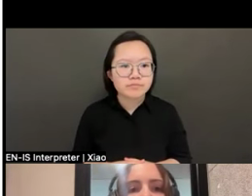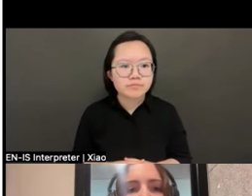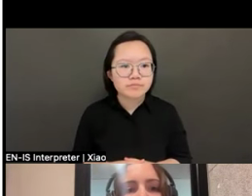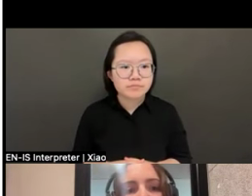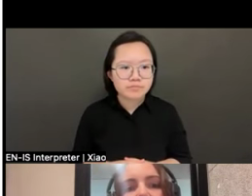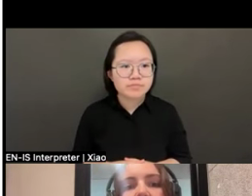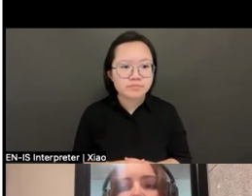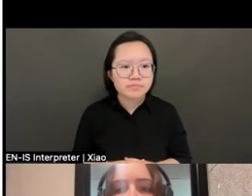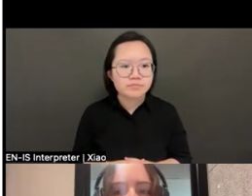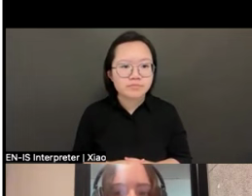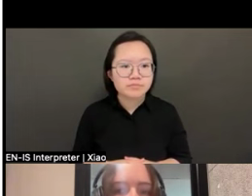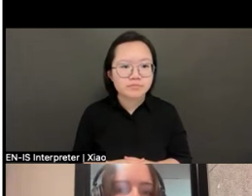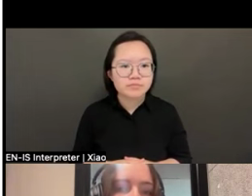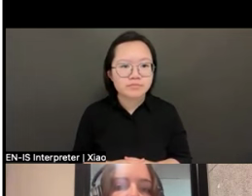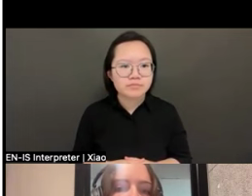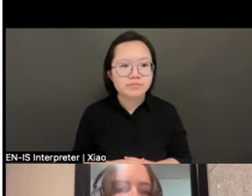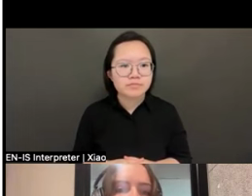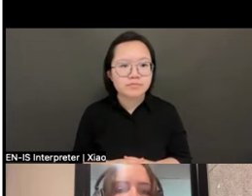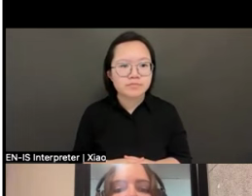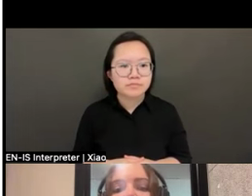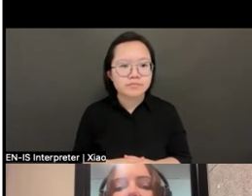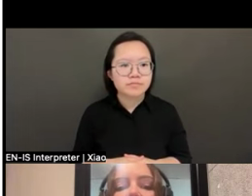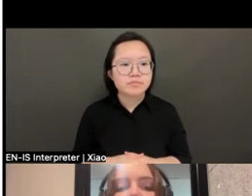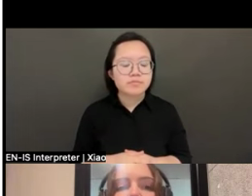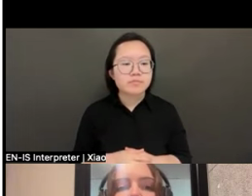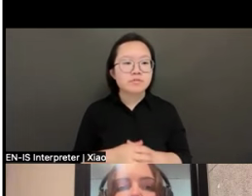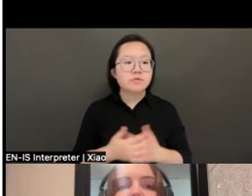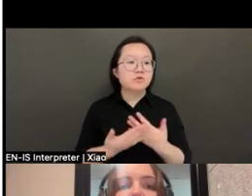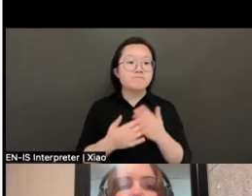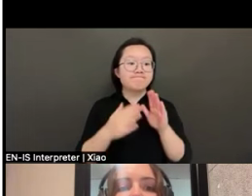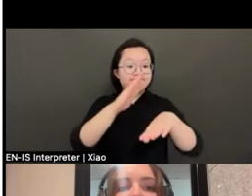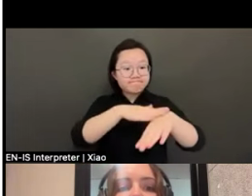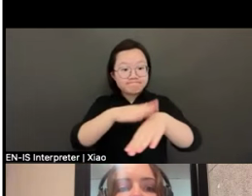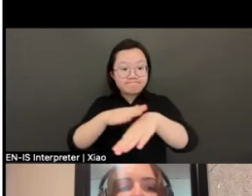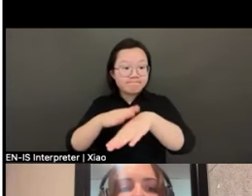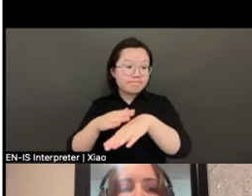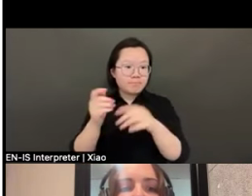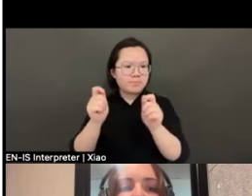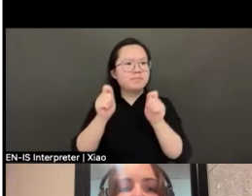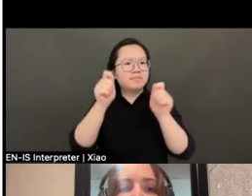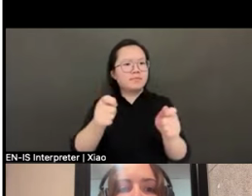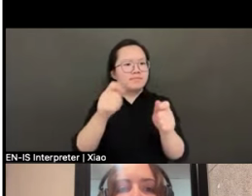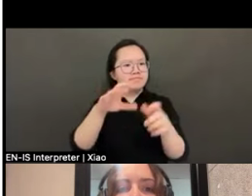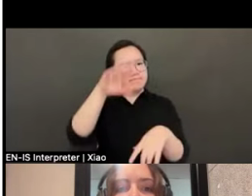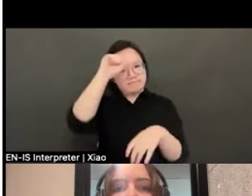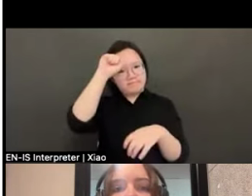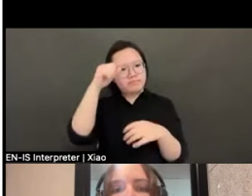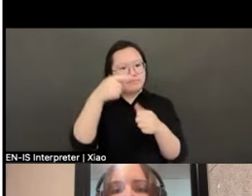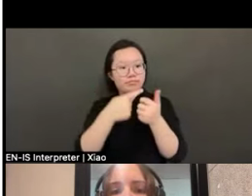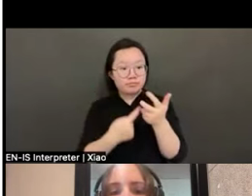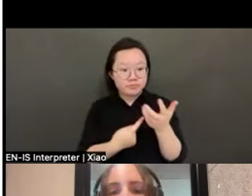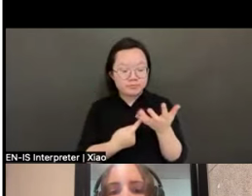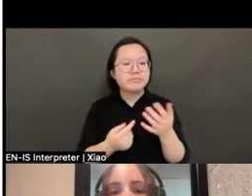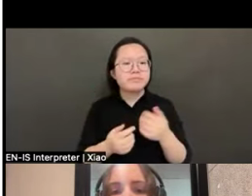So a few points to pay attention to when you apply. One of them is that you make sure